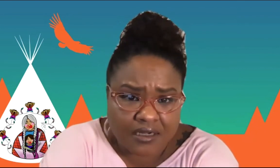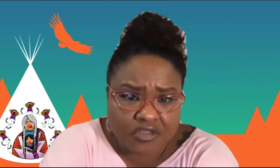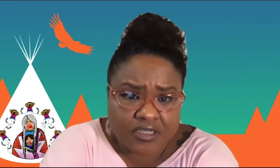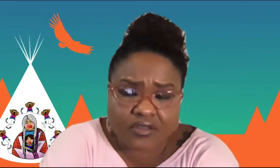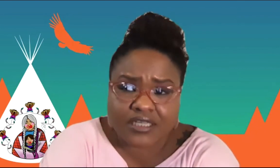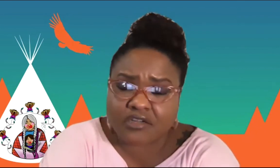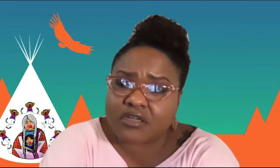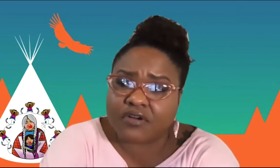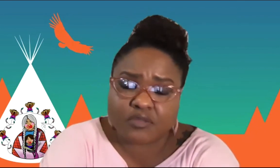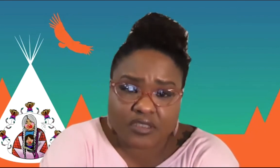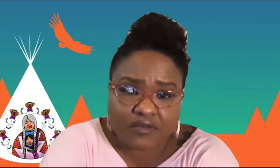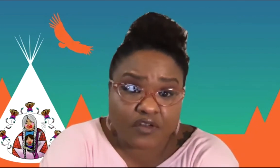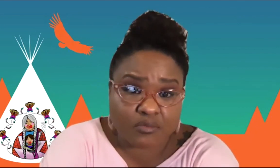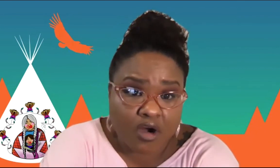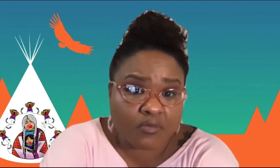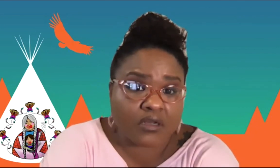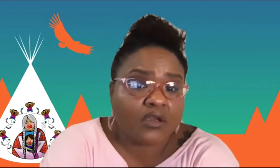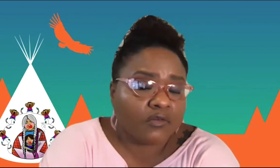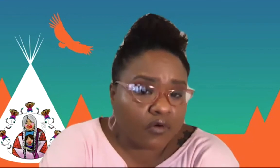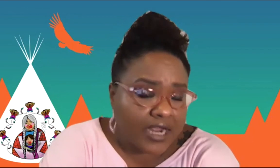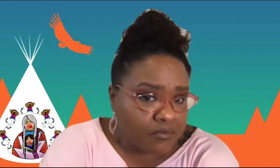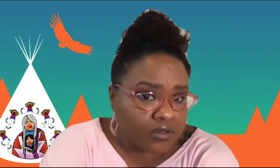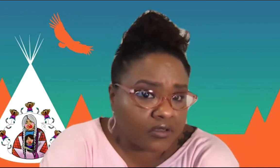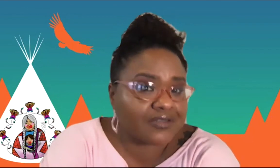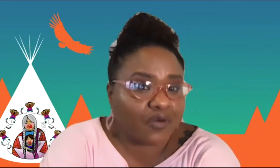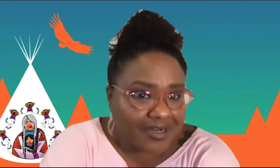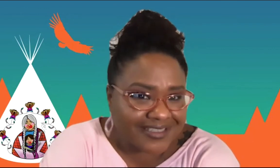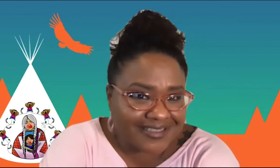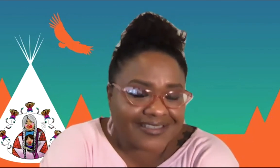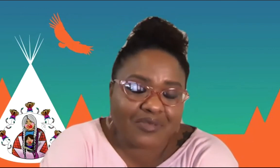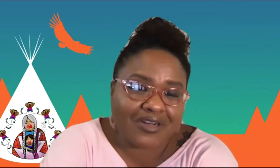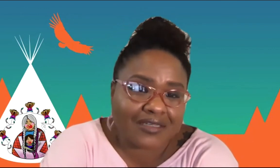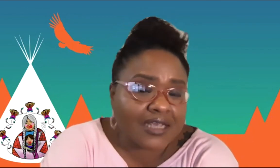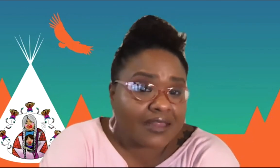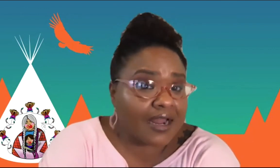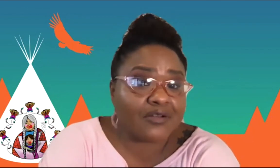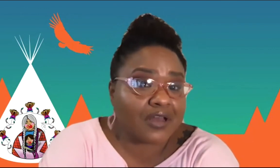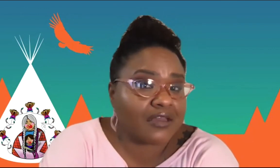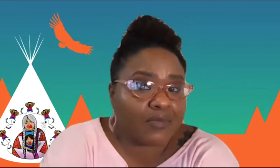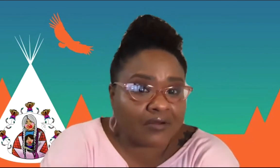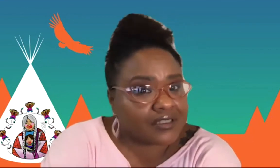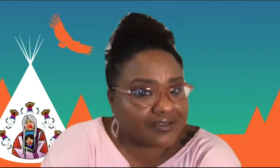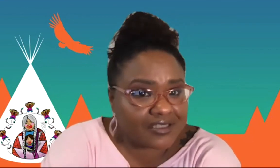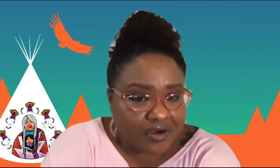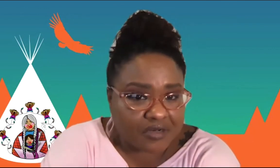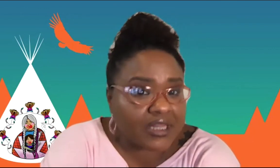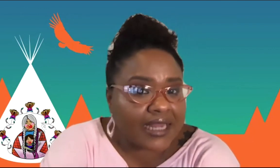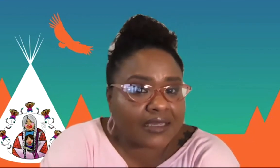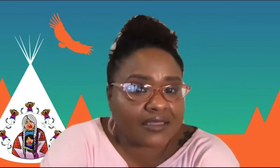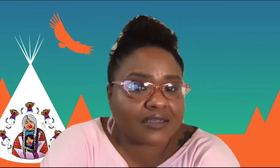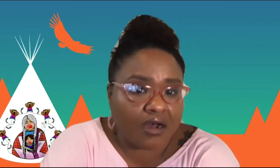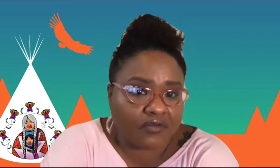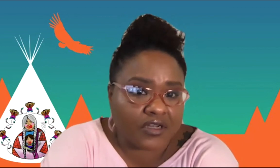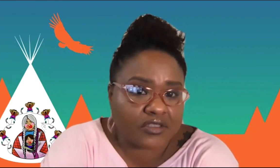Indian Country. So there's actually a very specific department for Amber Alerts for Indigenous communities that I knew nothing about until I started